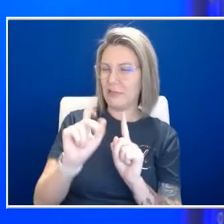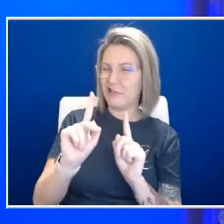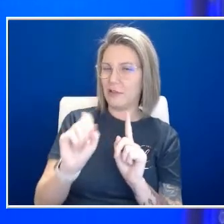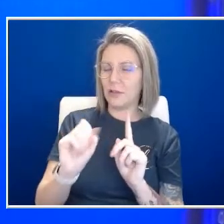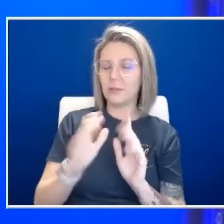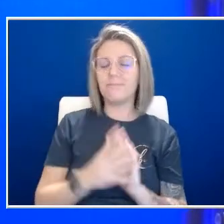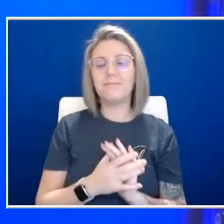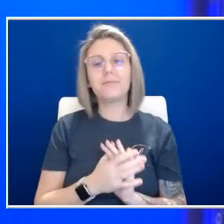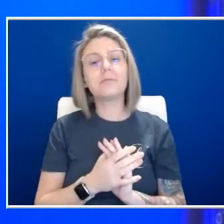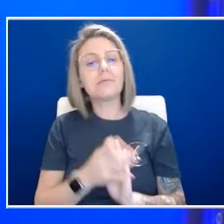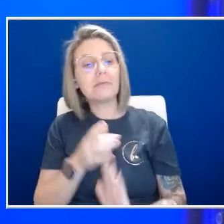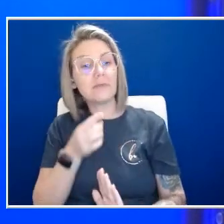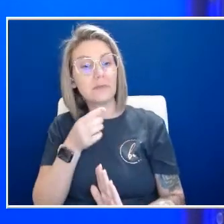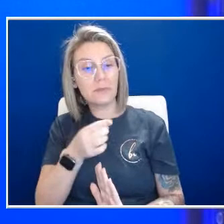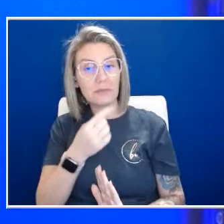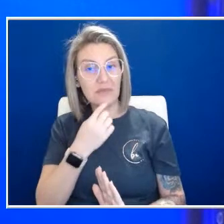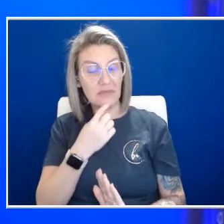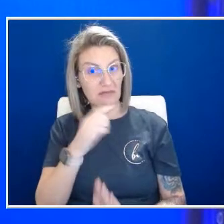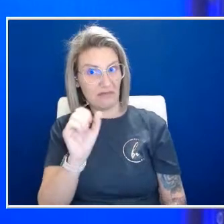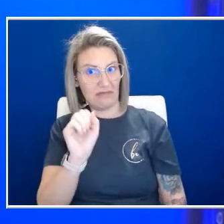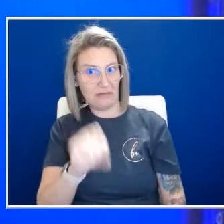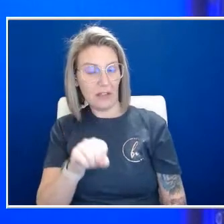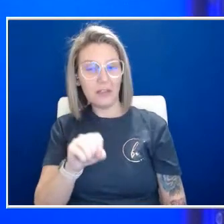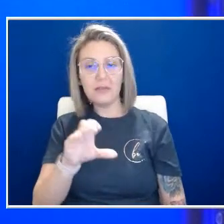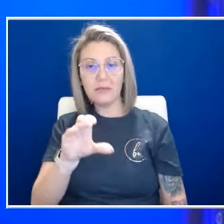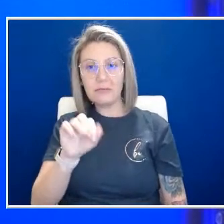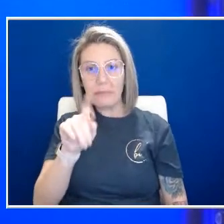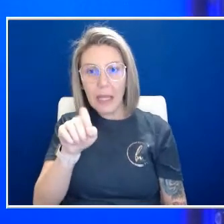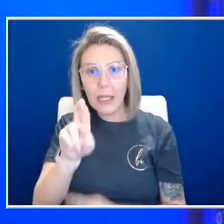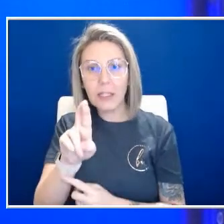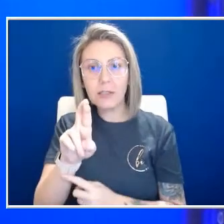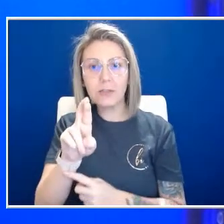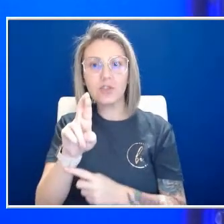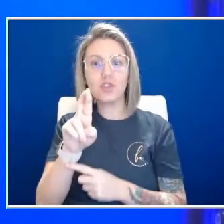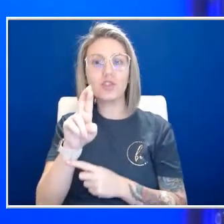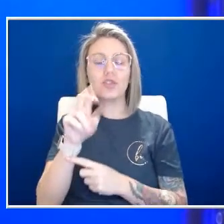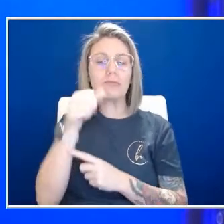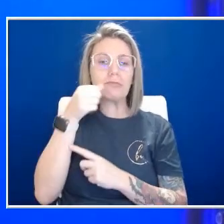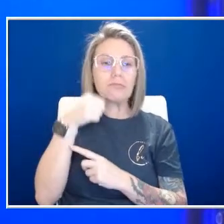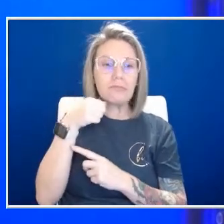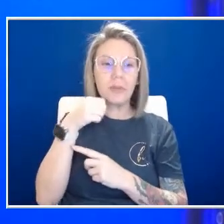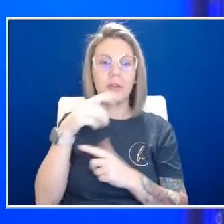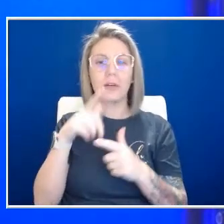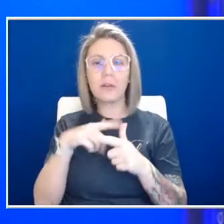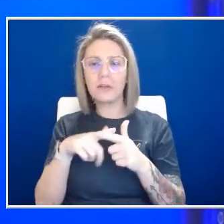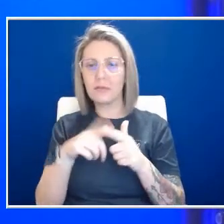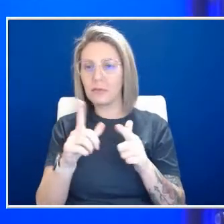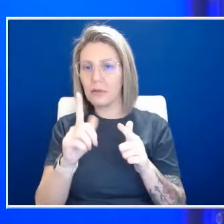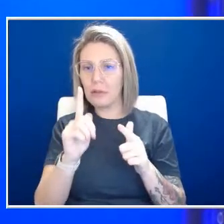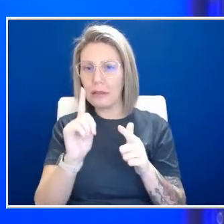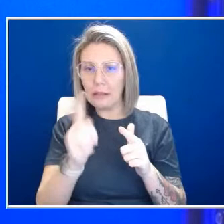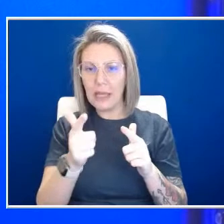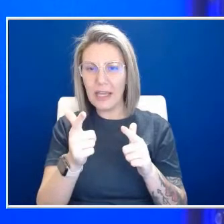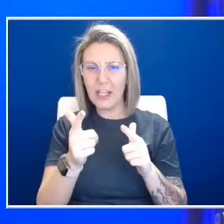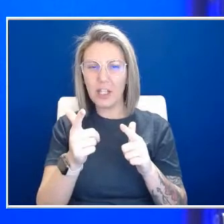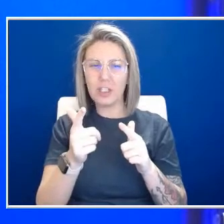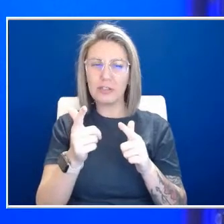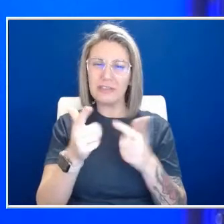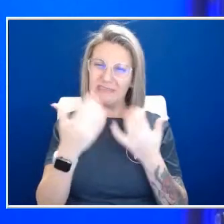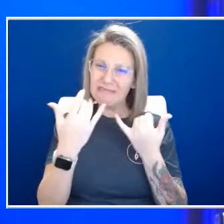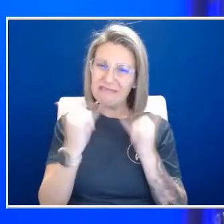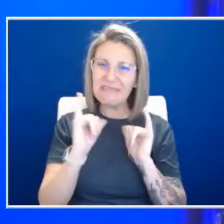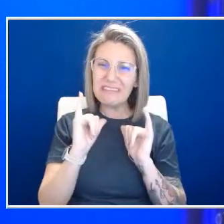said it was cancerous, operated, but later said there was some cancer on the margins